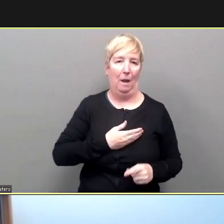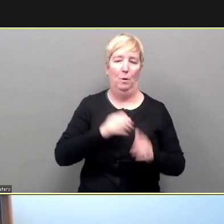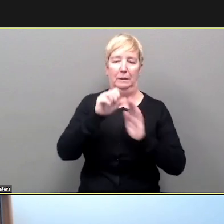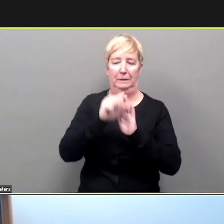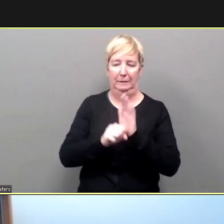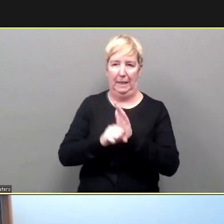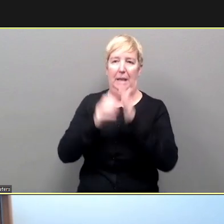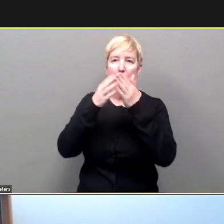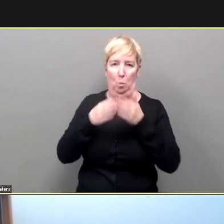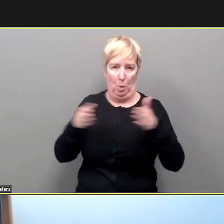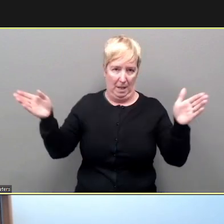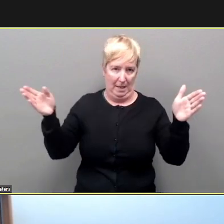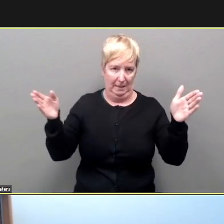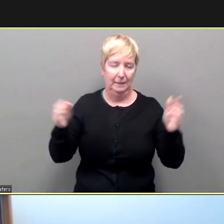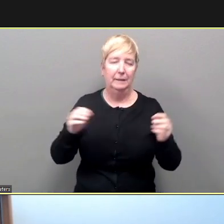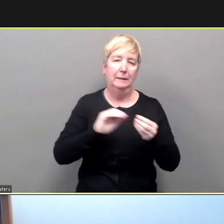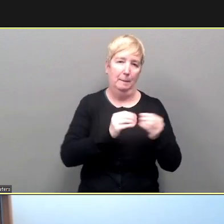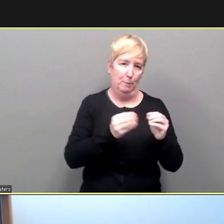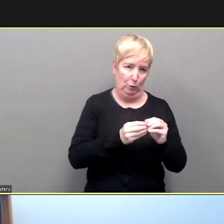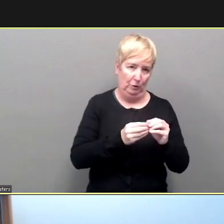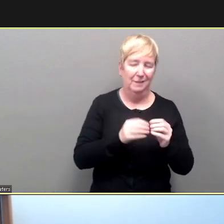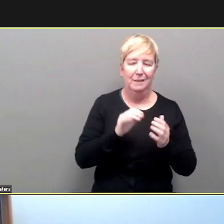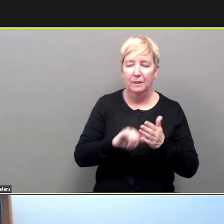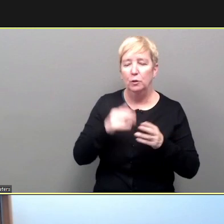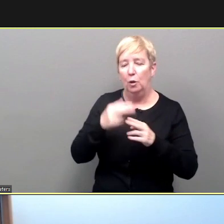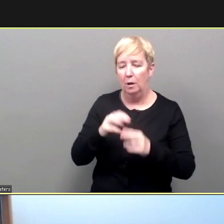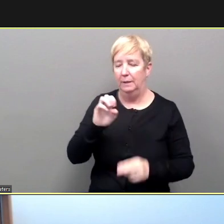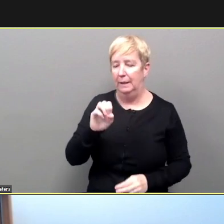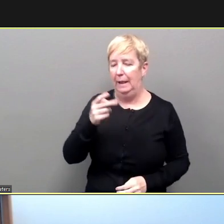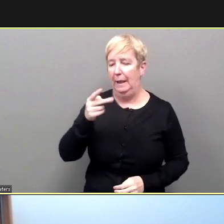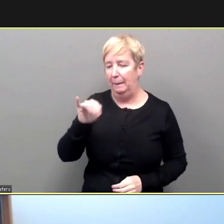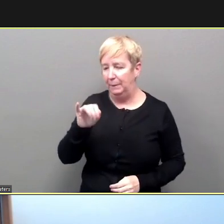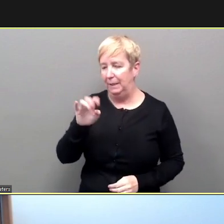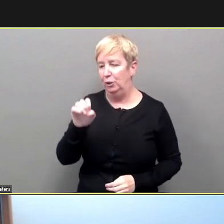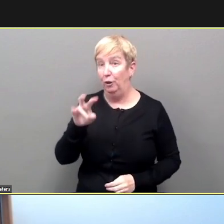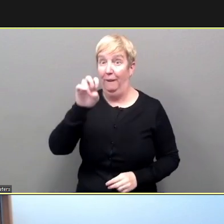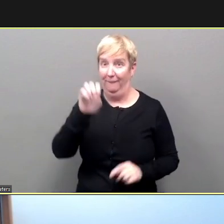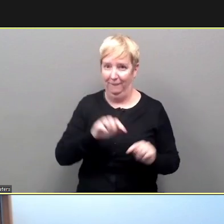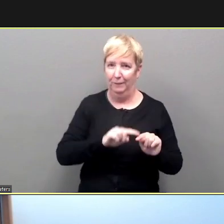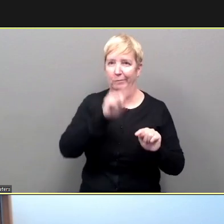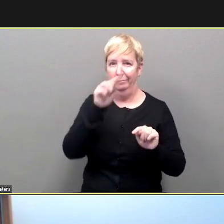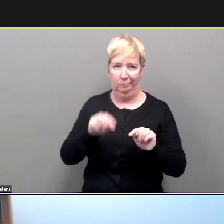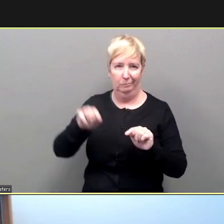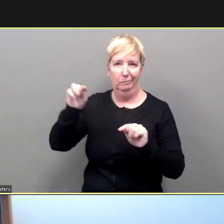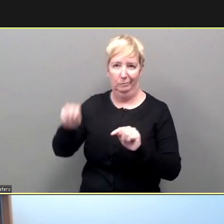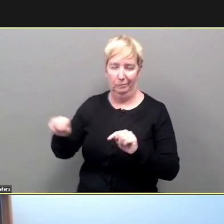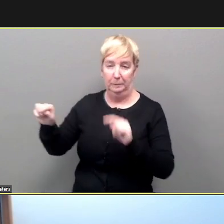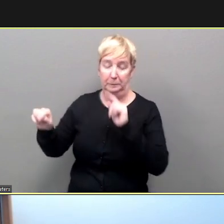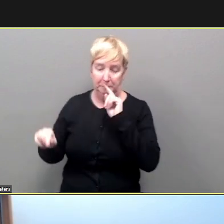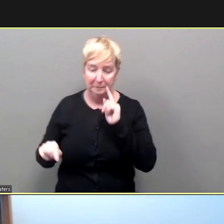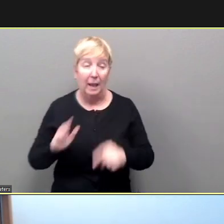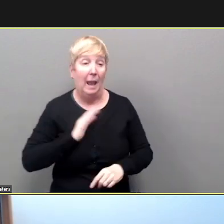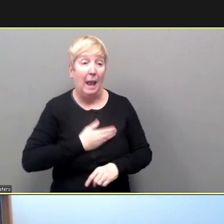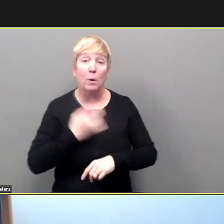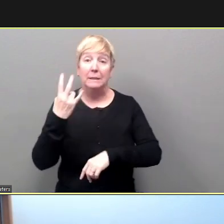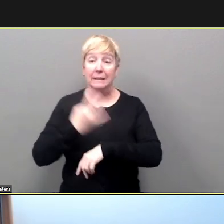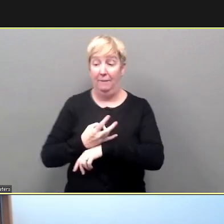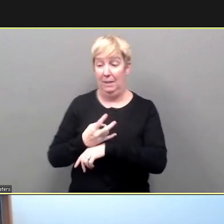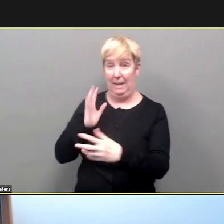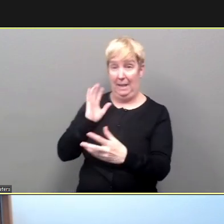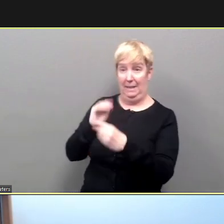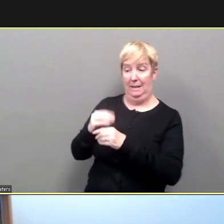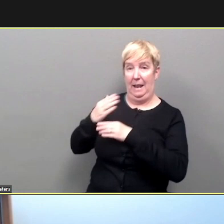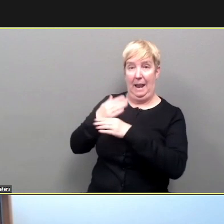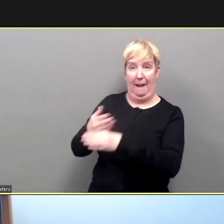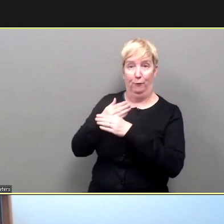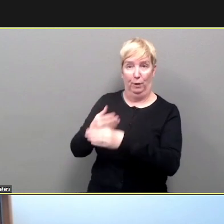curve, or what we call an epi curve for short. The 7-day rolling average of new cases is depicted by that